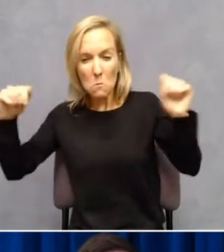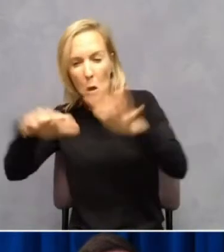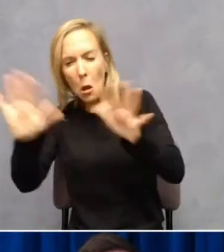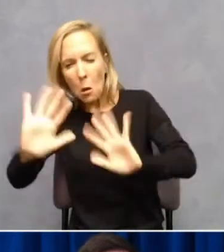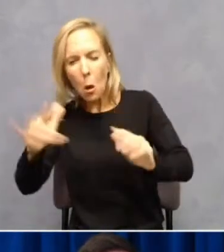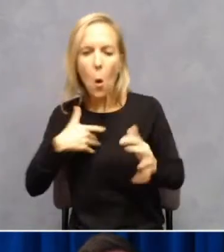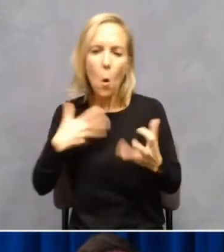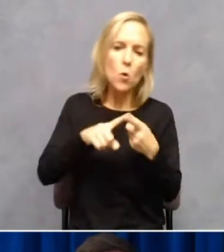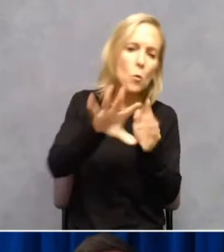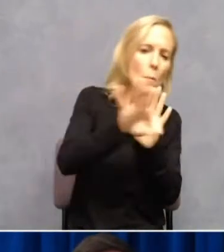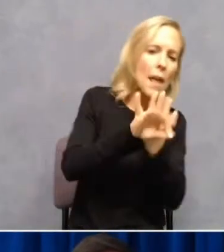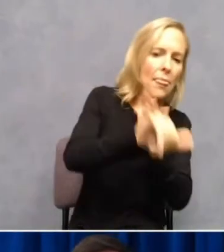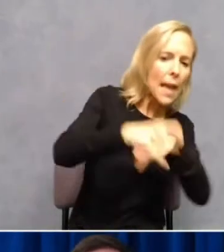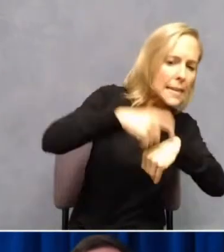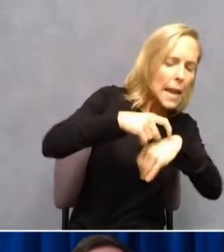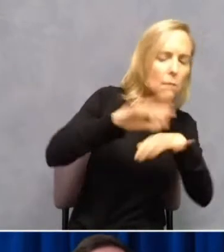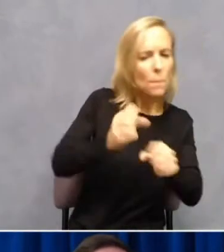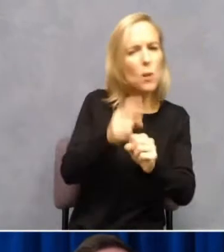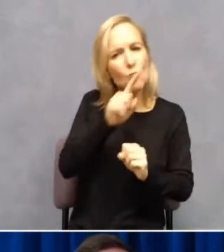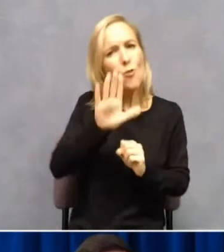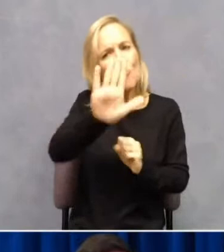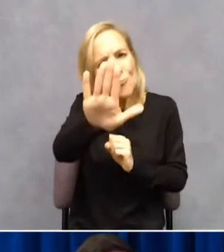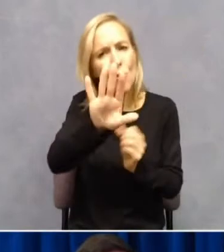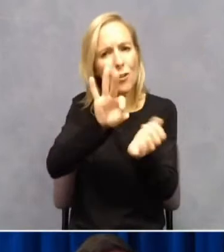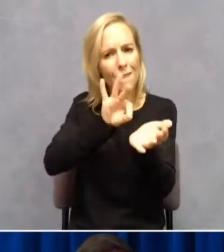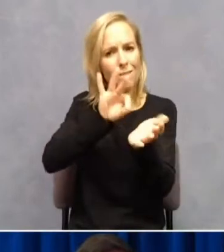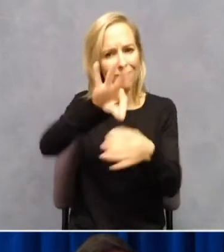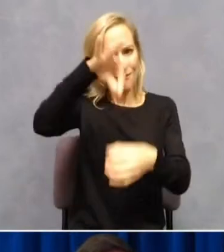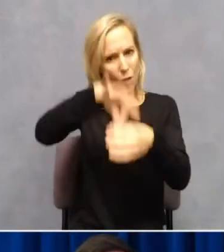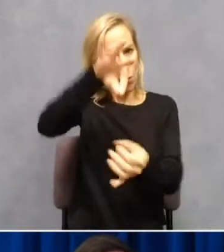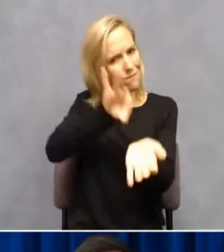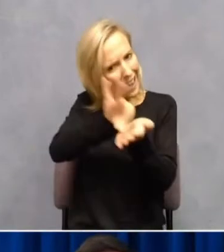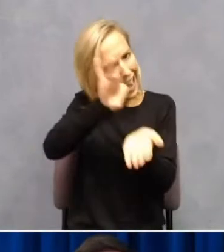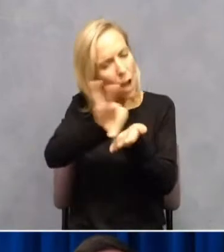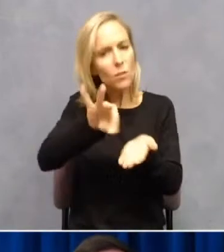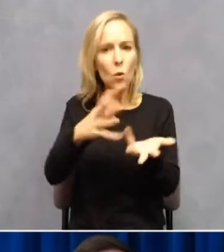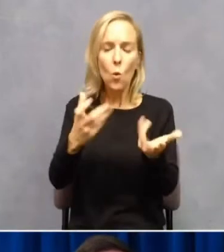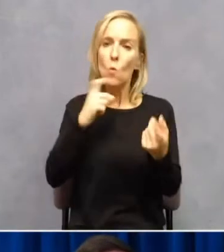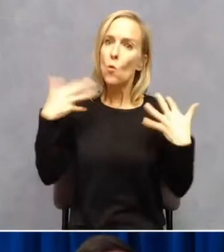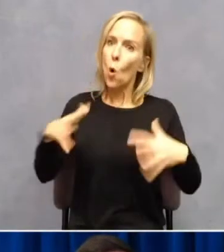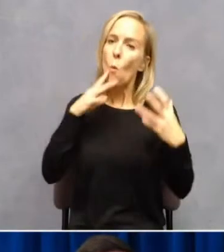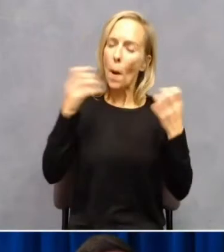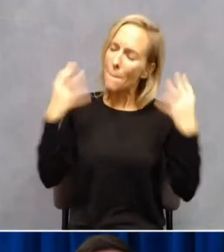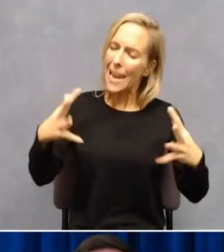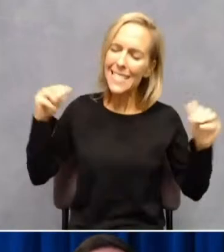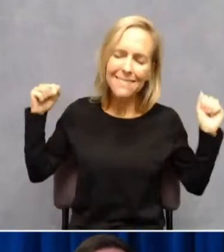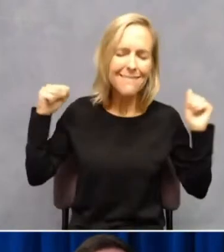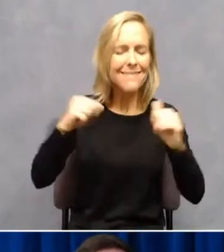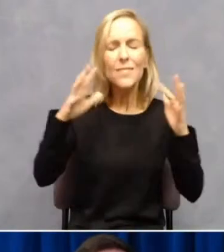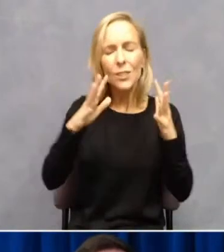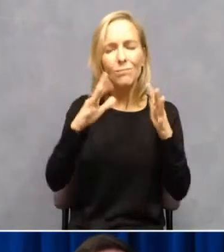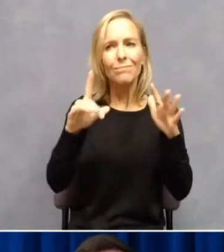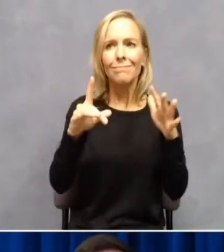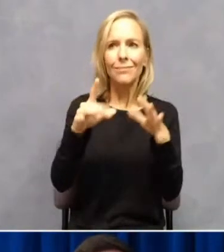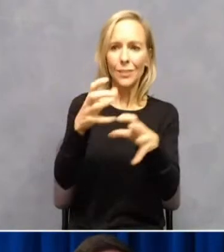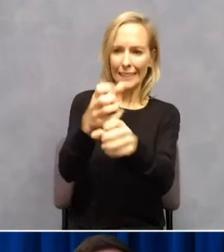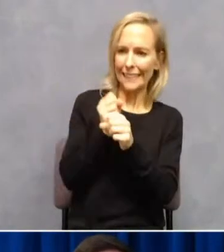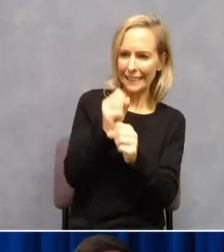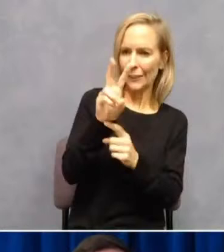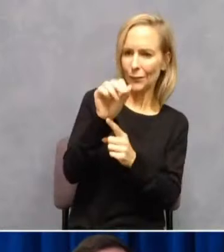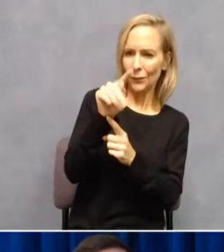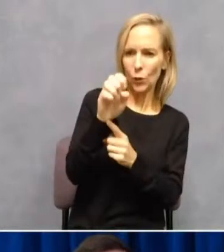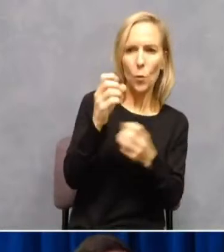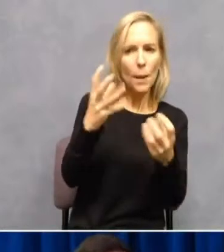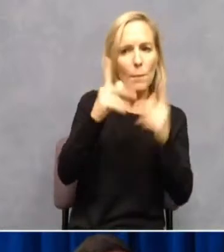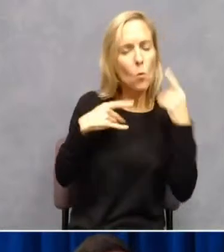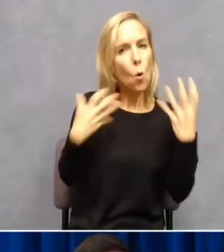vote is counted. We really want a record turnout. No matter who wins, who loses, I think our